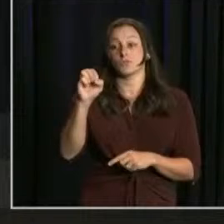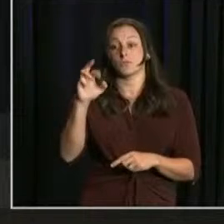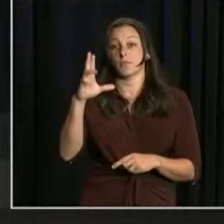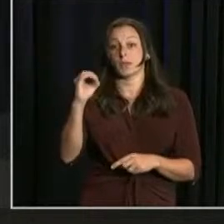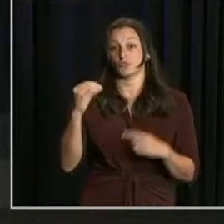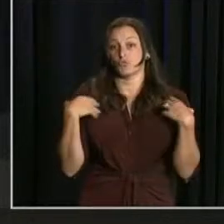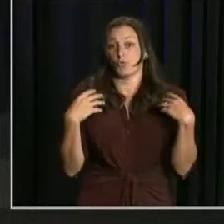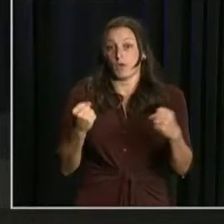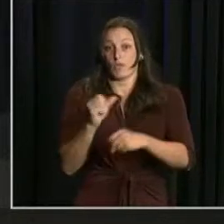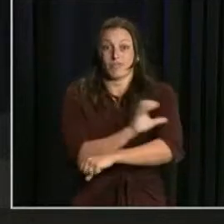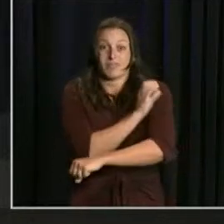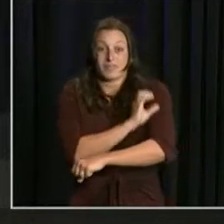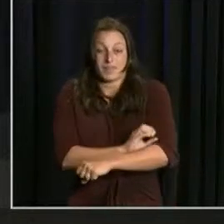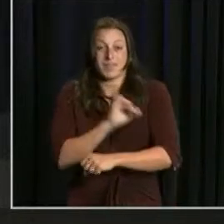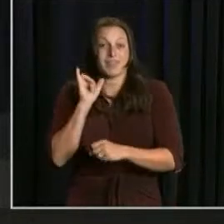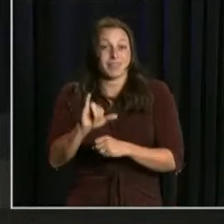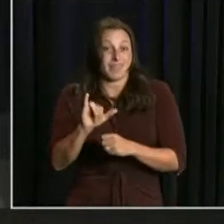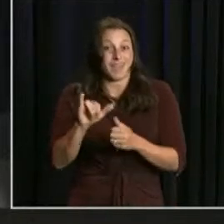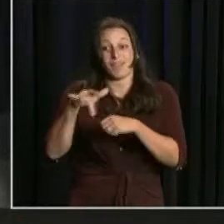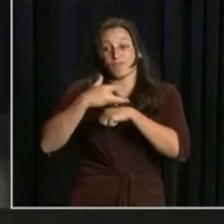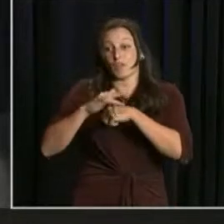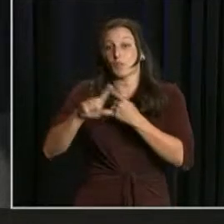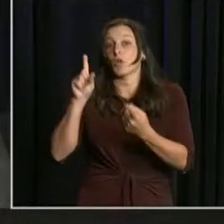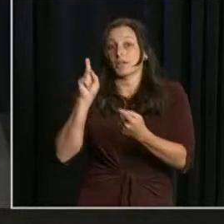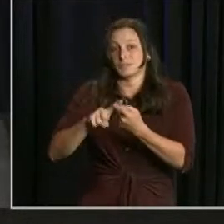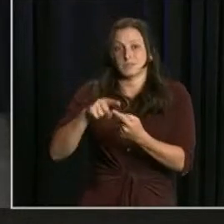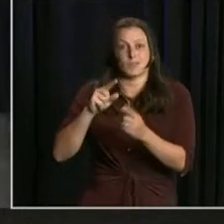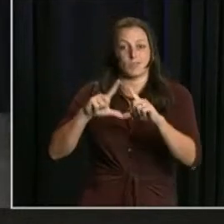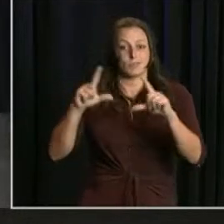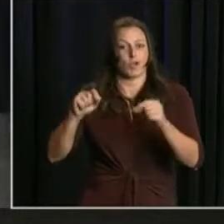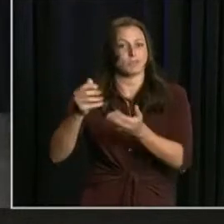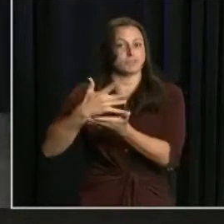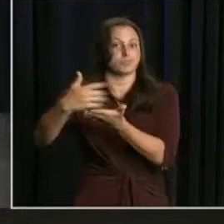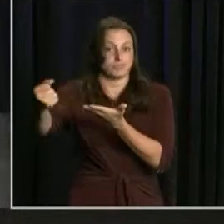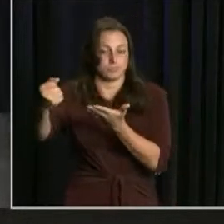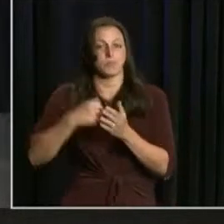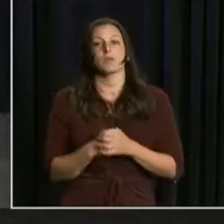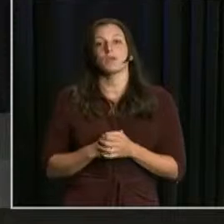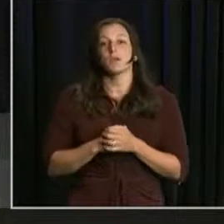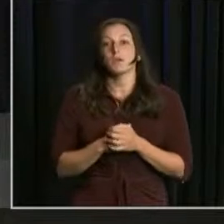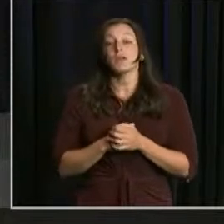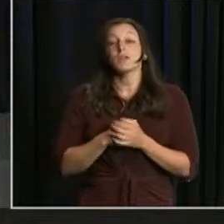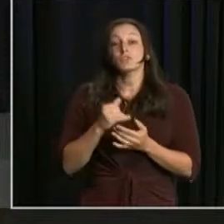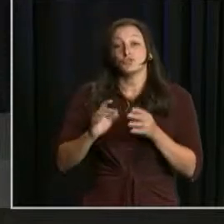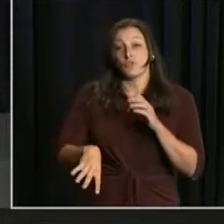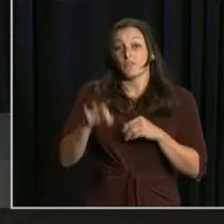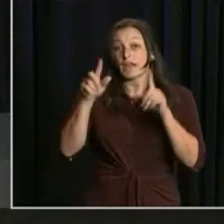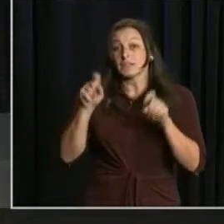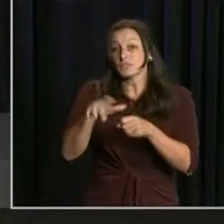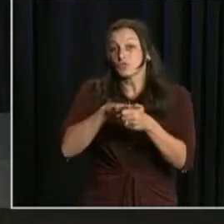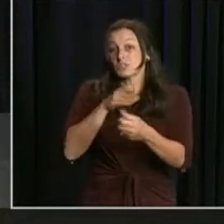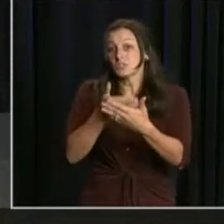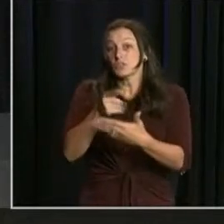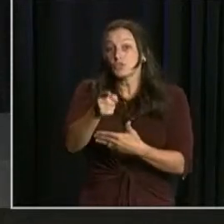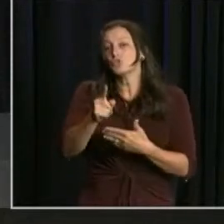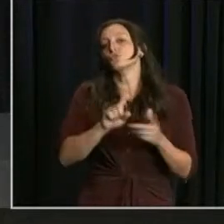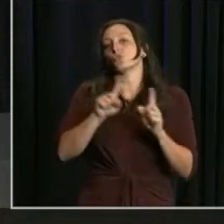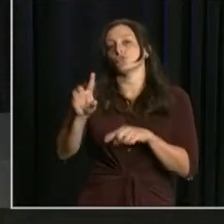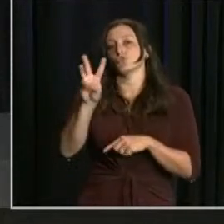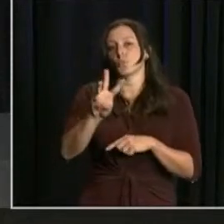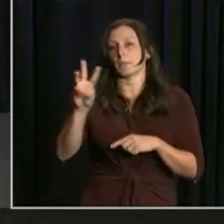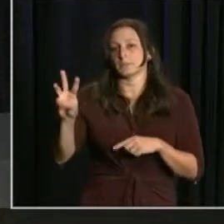This incentive will be available until supplies last. Finally, to find a testing location near you, just visit the website